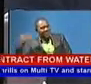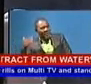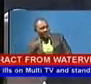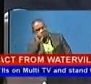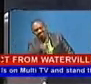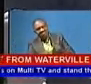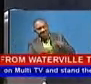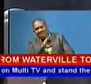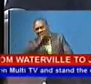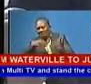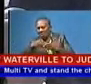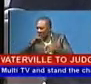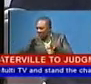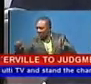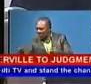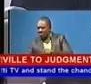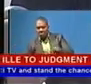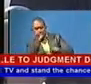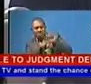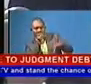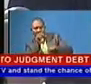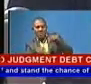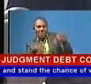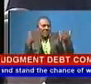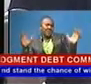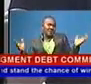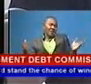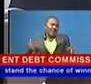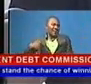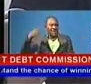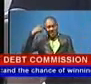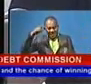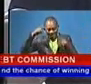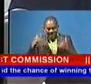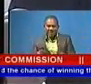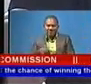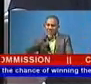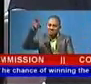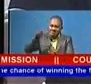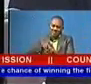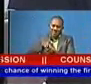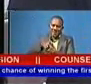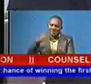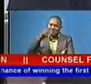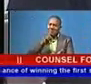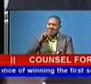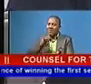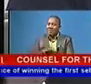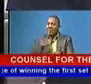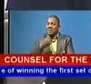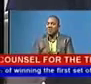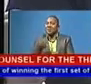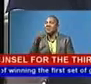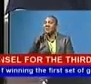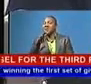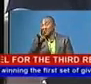ask questions on all the polling stations that are being relied on. I will think this is the appropriate time to tender the list of 704 polling stations